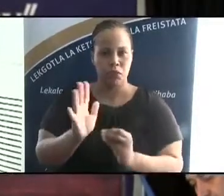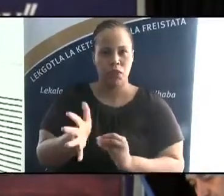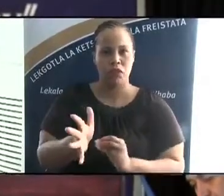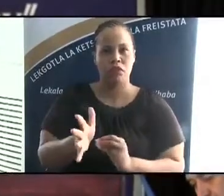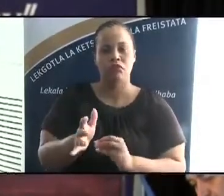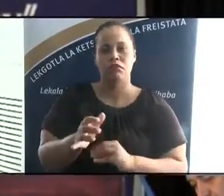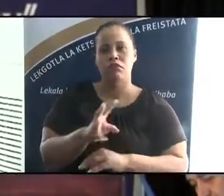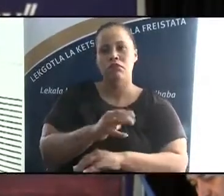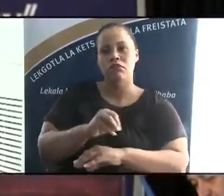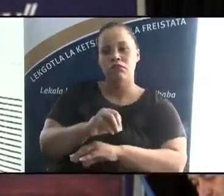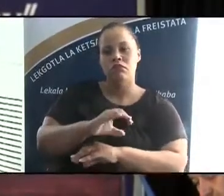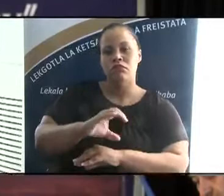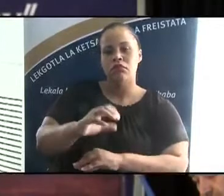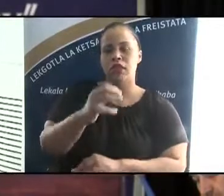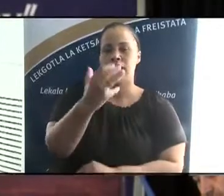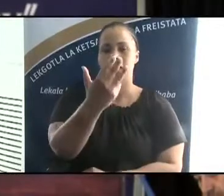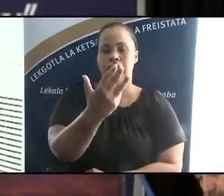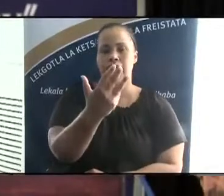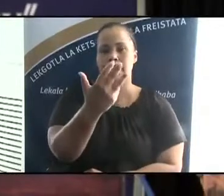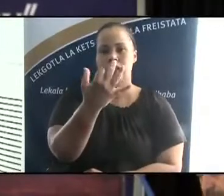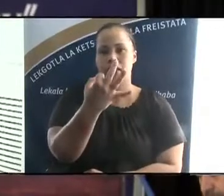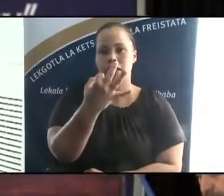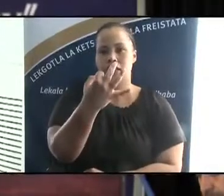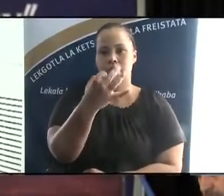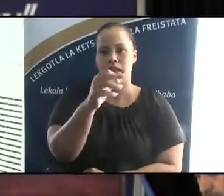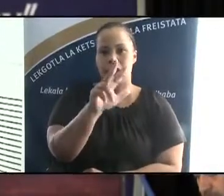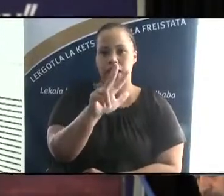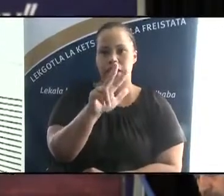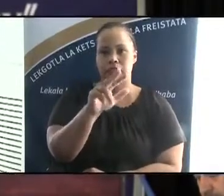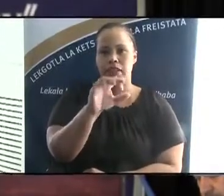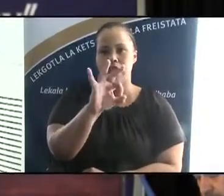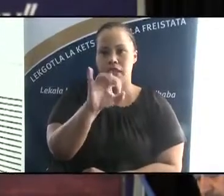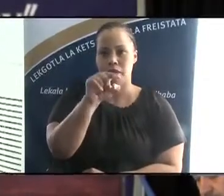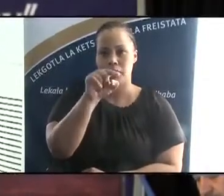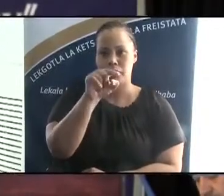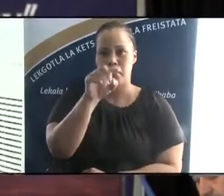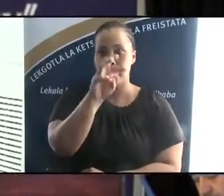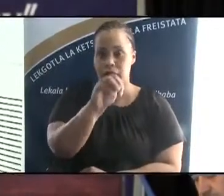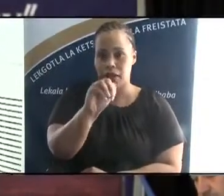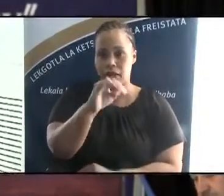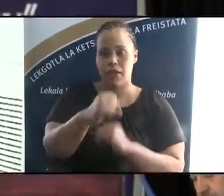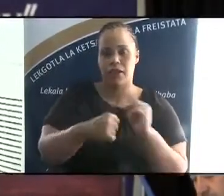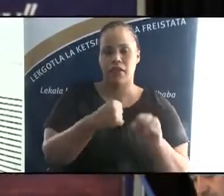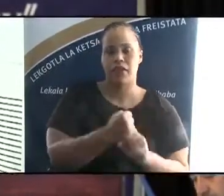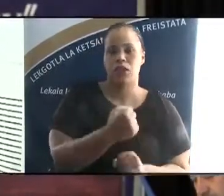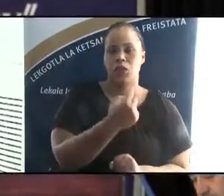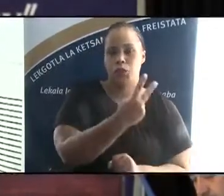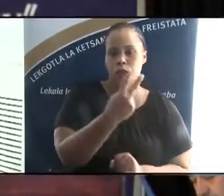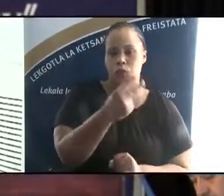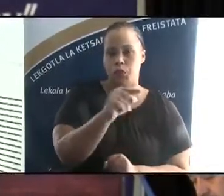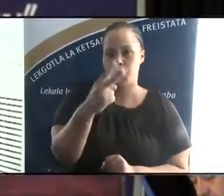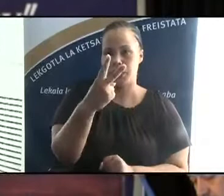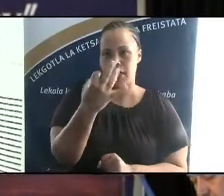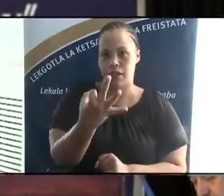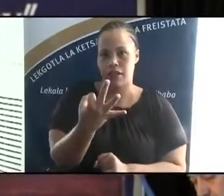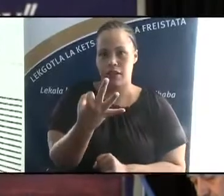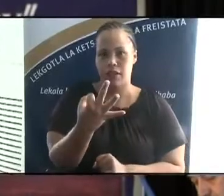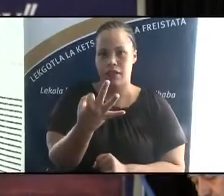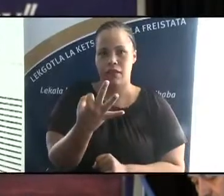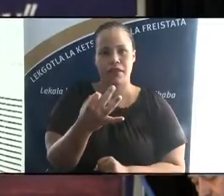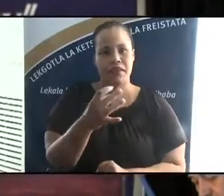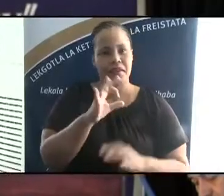to 938.3 million during the 22-23 financial year. Honourable